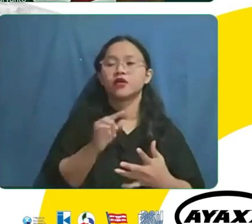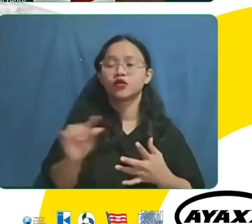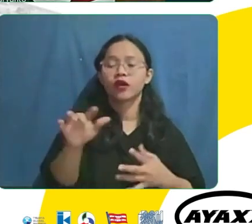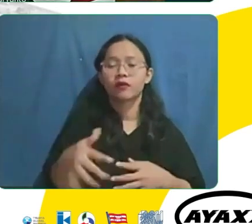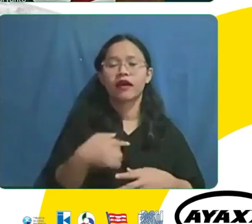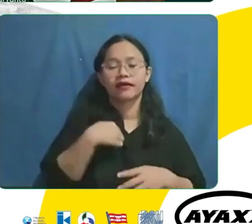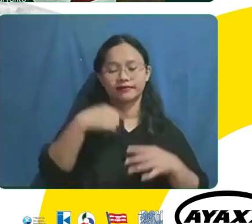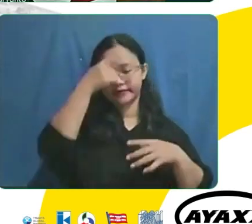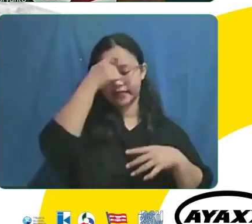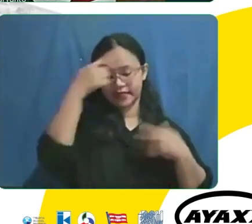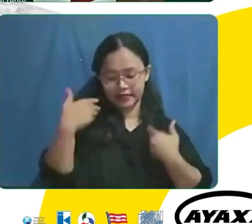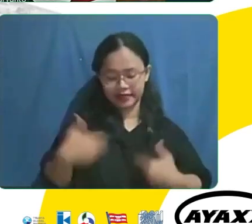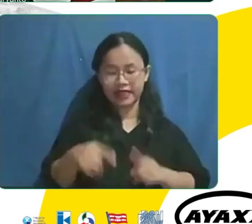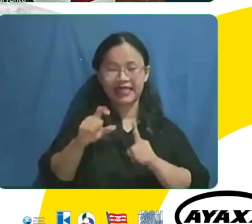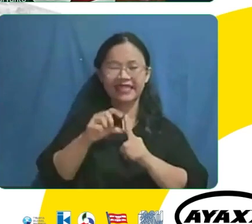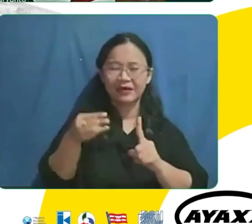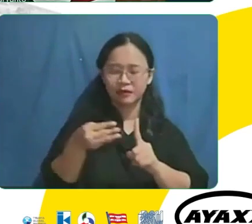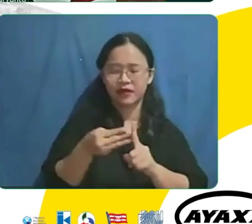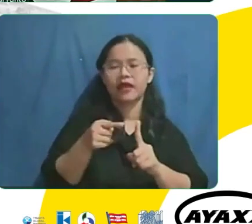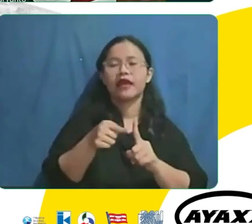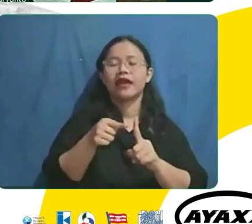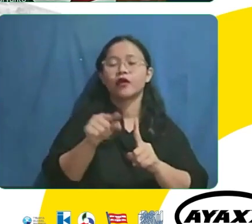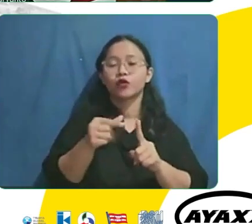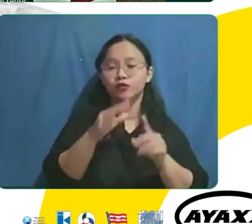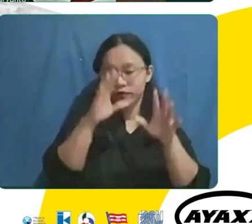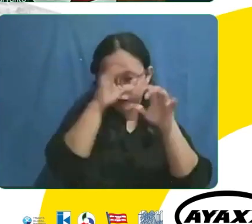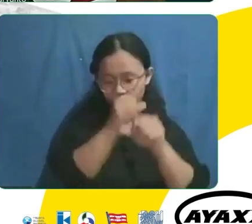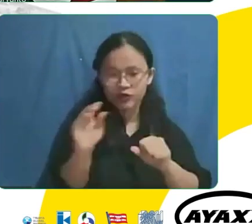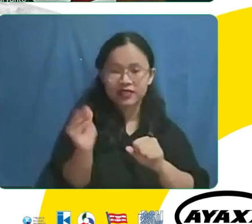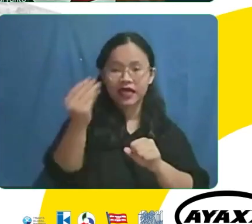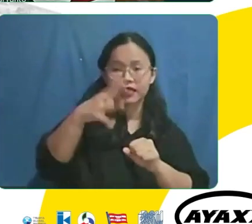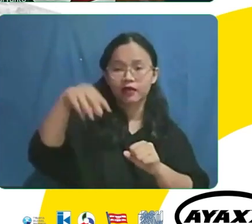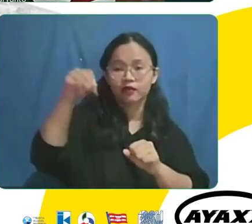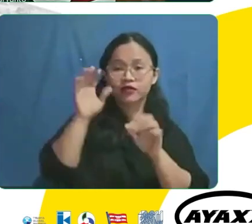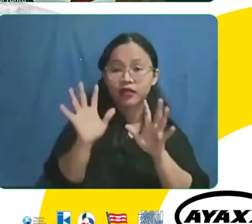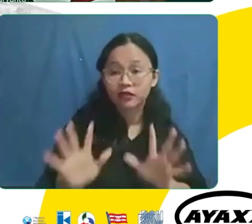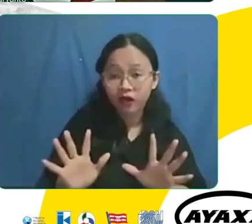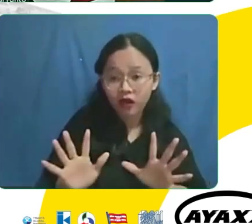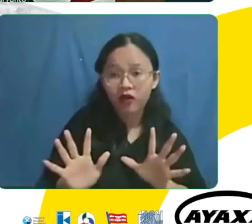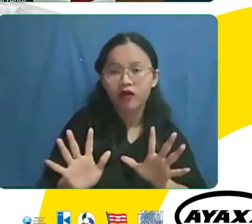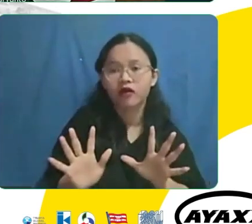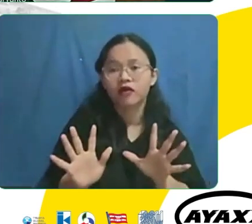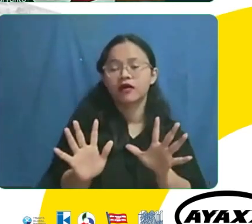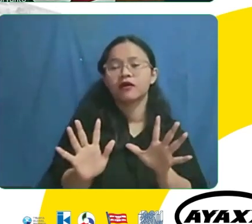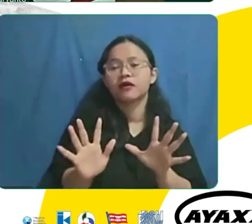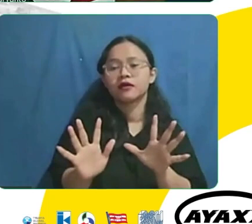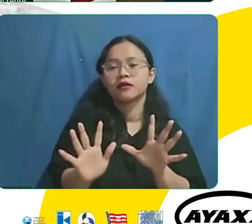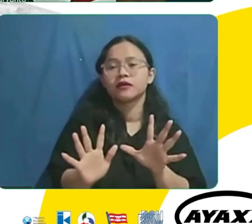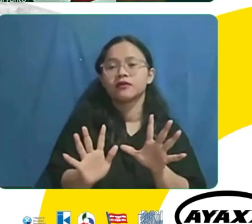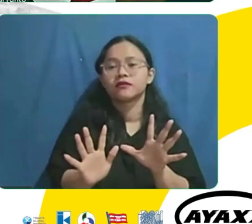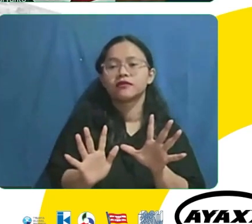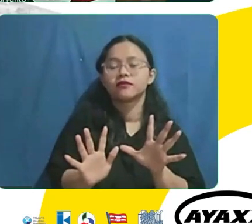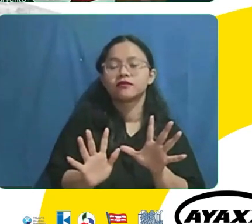Jakarta, that actually those who experience with dengue fever